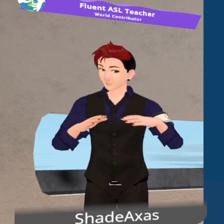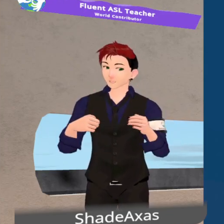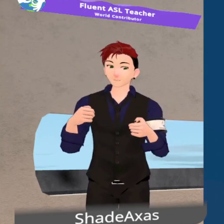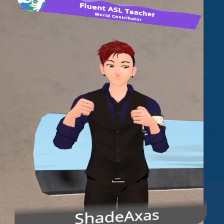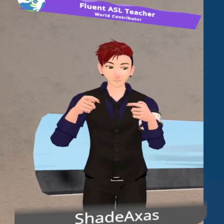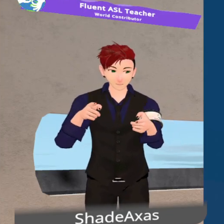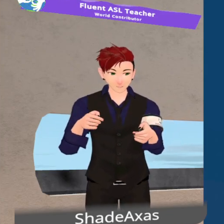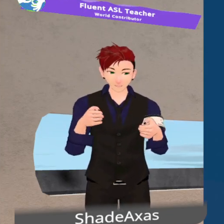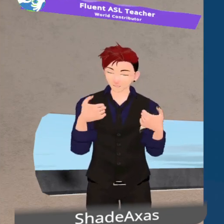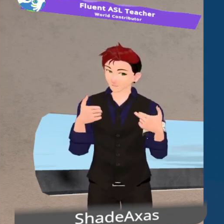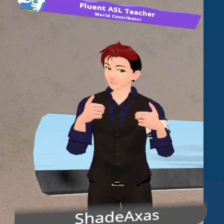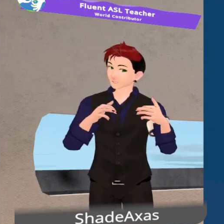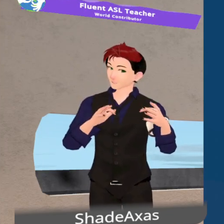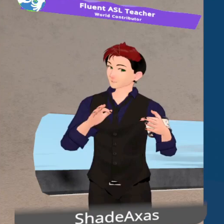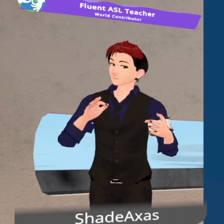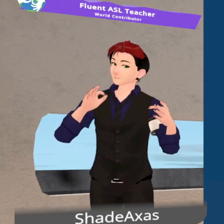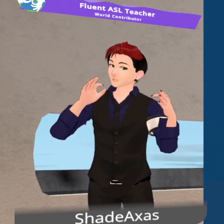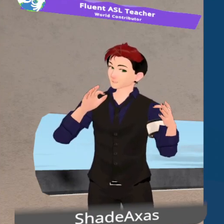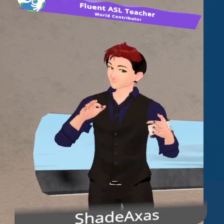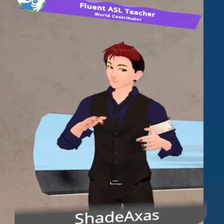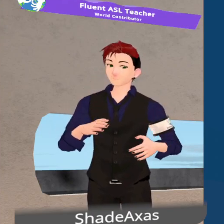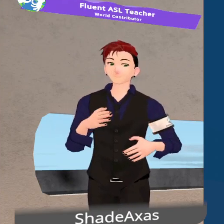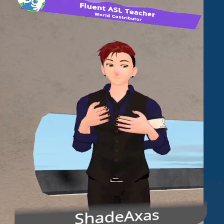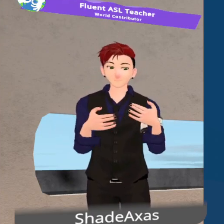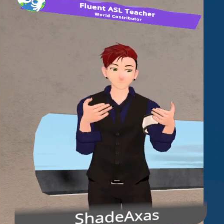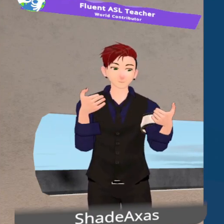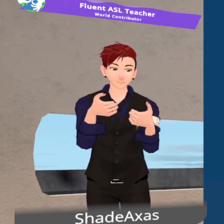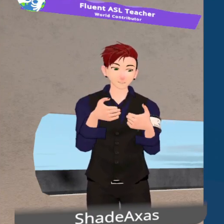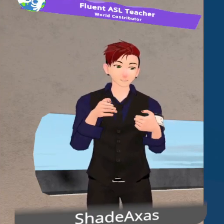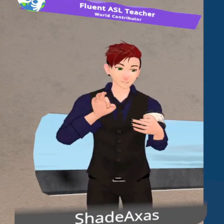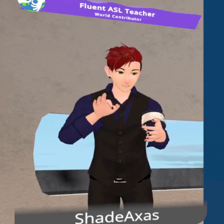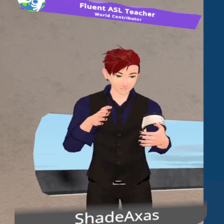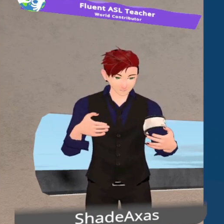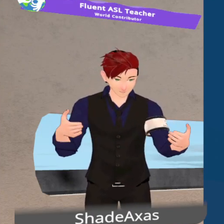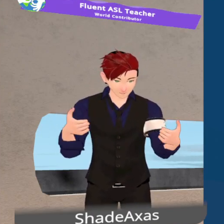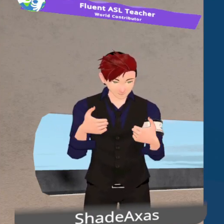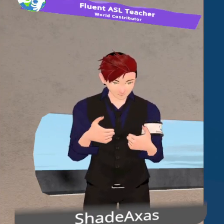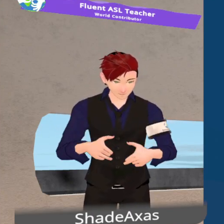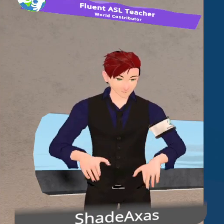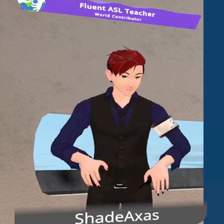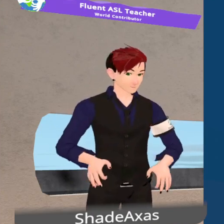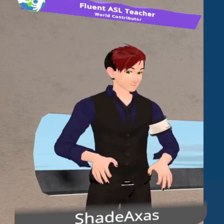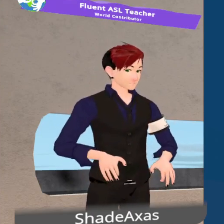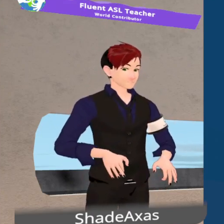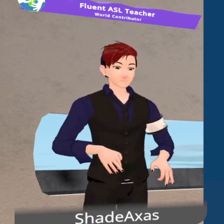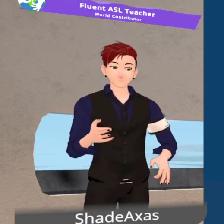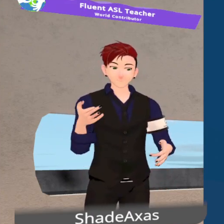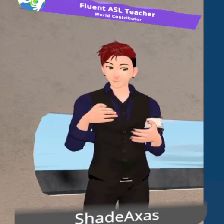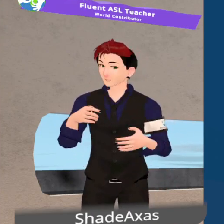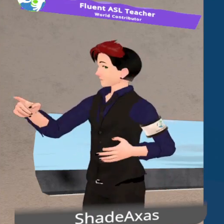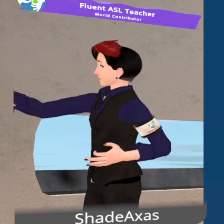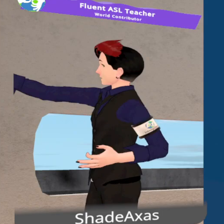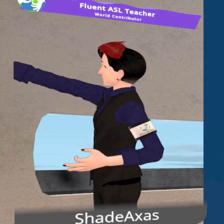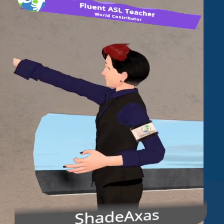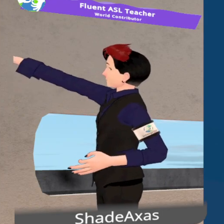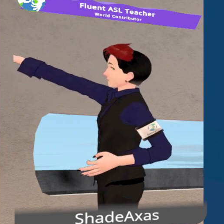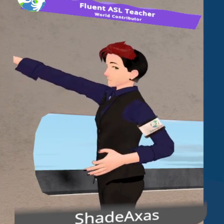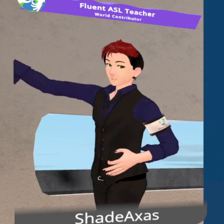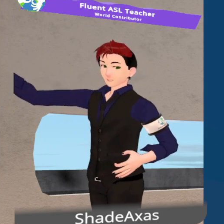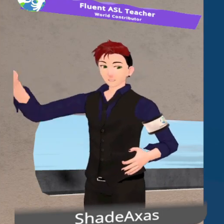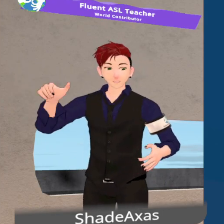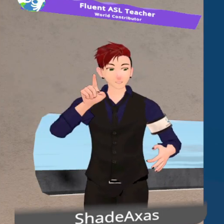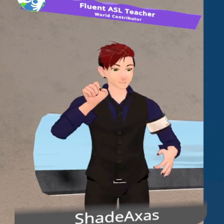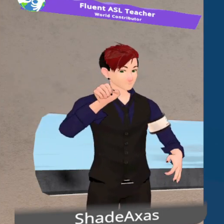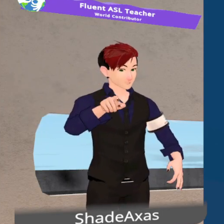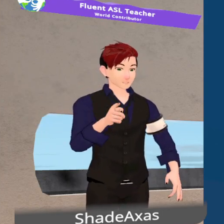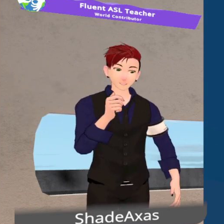bring it down. If you're getting it fine, we can bring it up. We just need some sort of feedback so we can properly match. And again, kind of leads